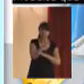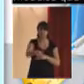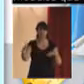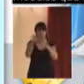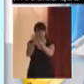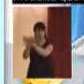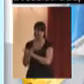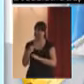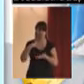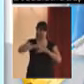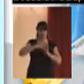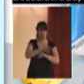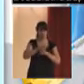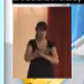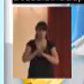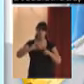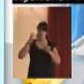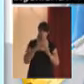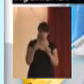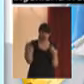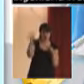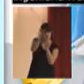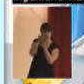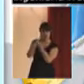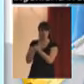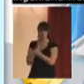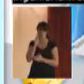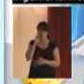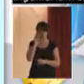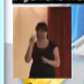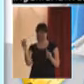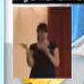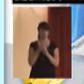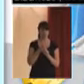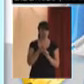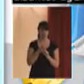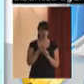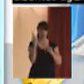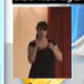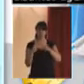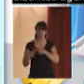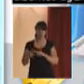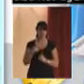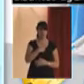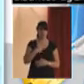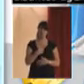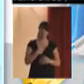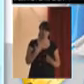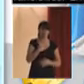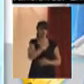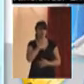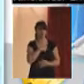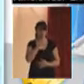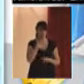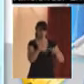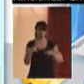into account the layer, the web layer components, accessibility component, etc. And we see that there are different agents.